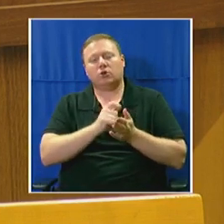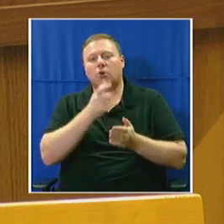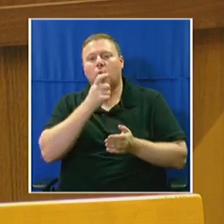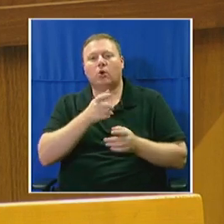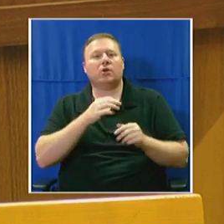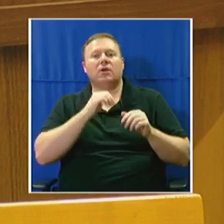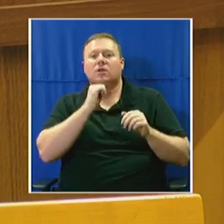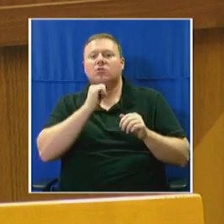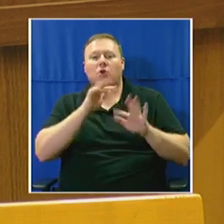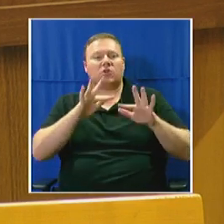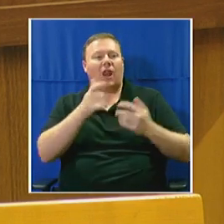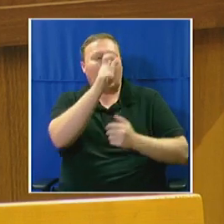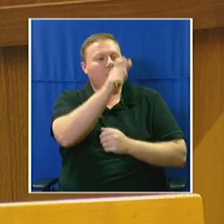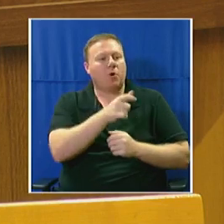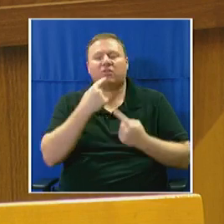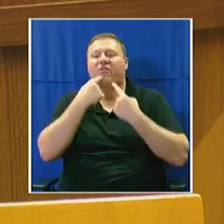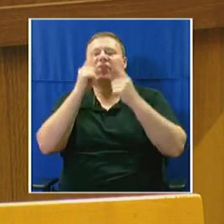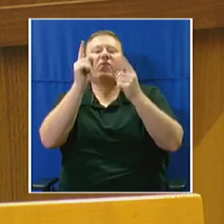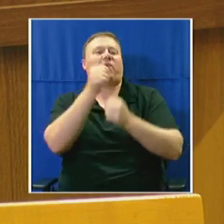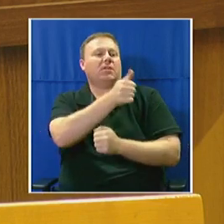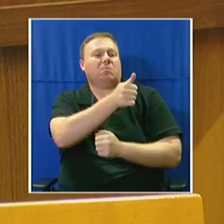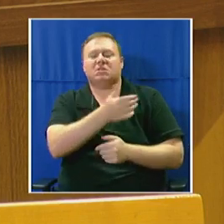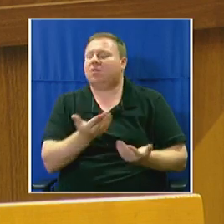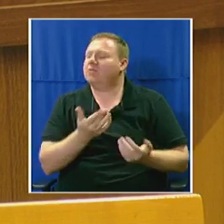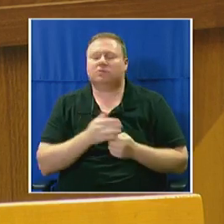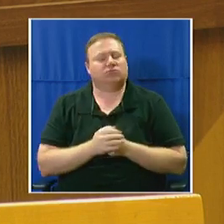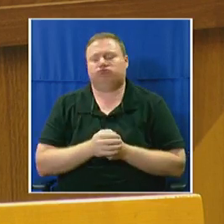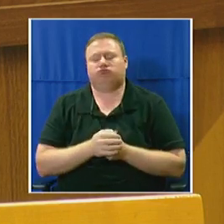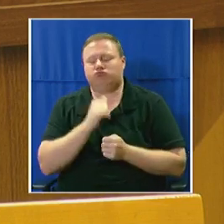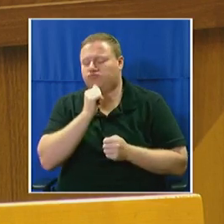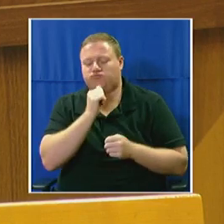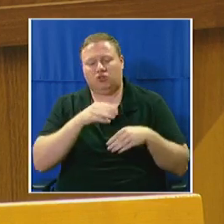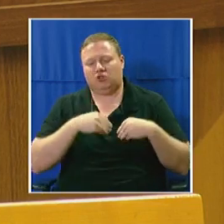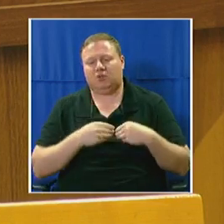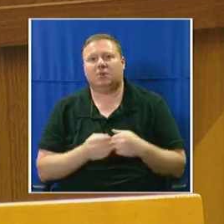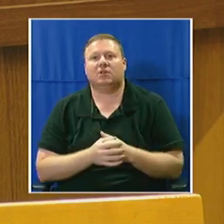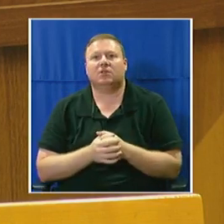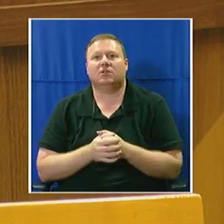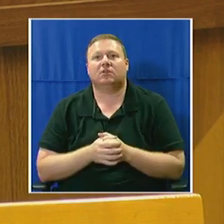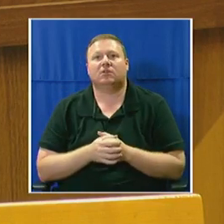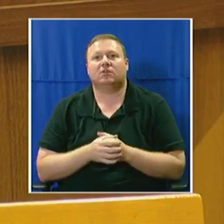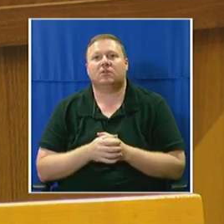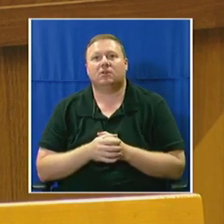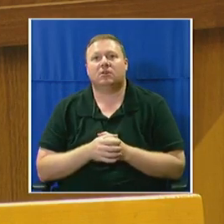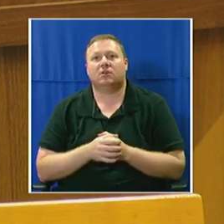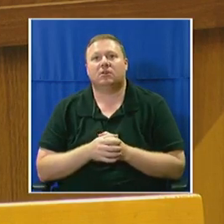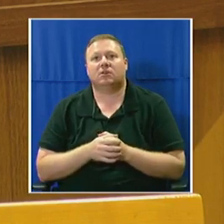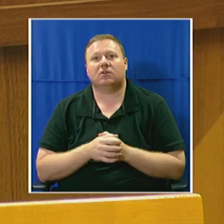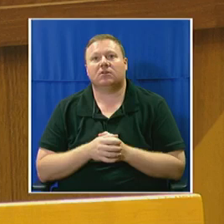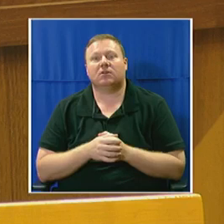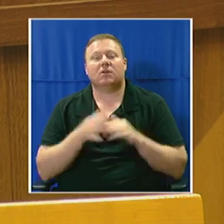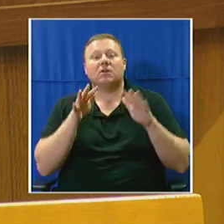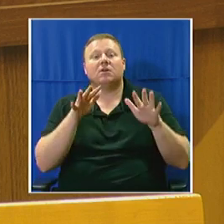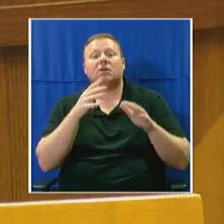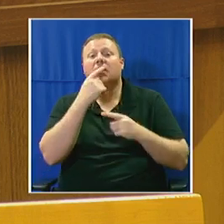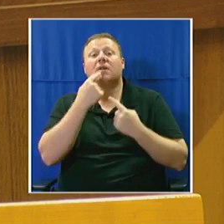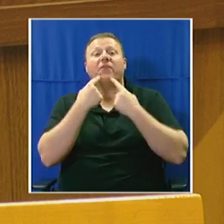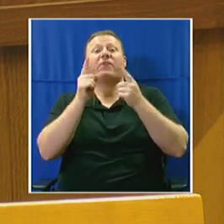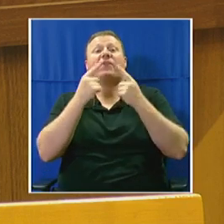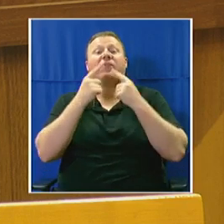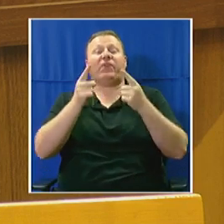out even if you were to reach a negative or unfavorable conclusion it is wrong to Simply reply on a